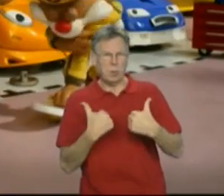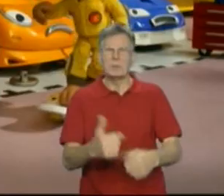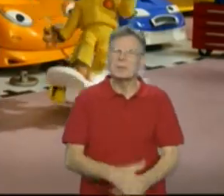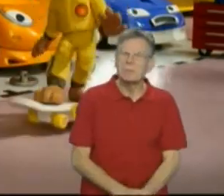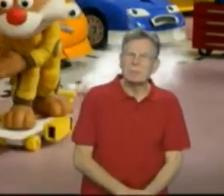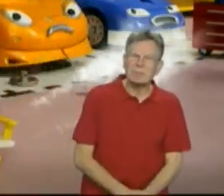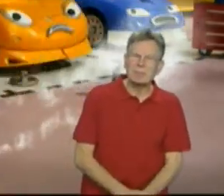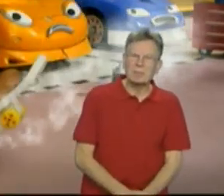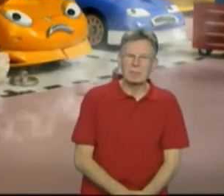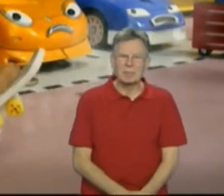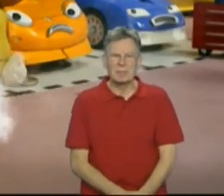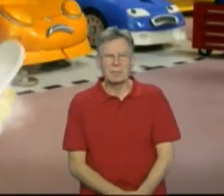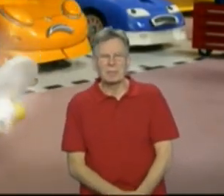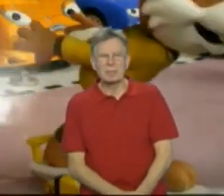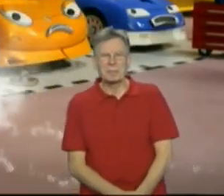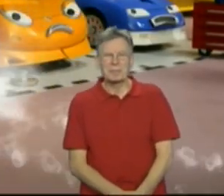Mustache!